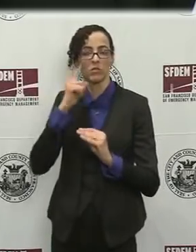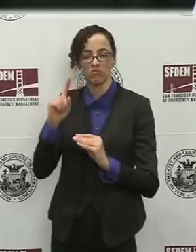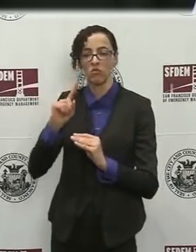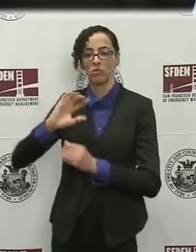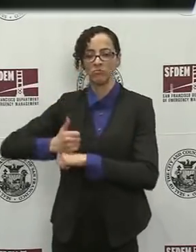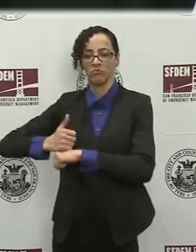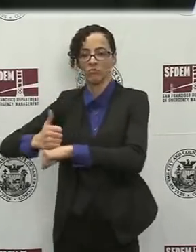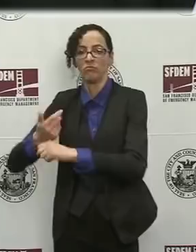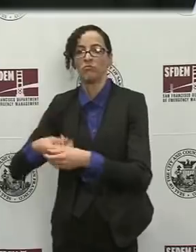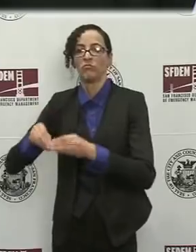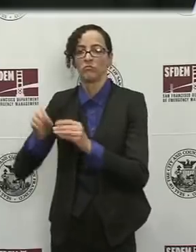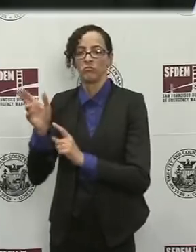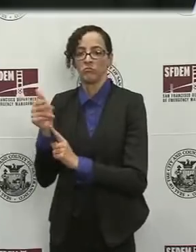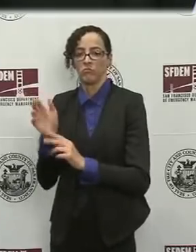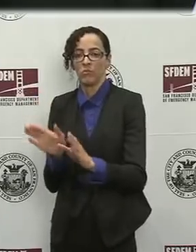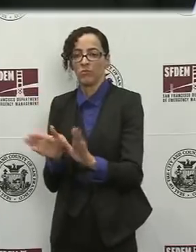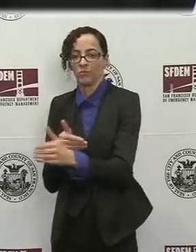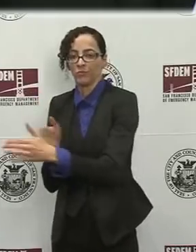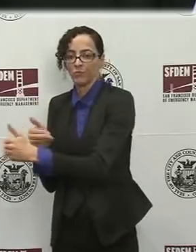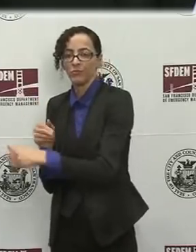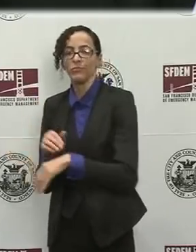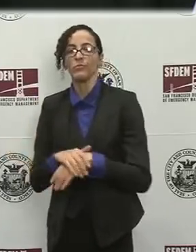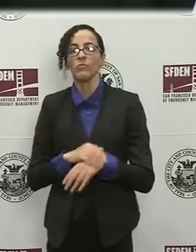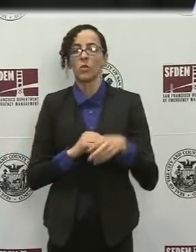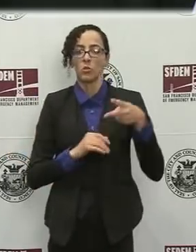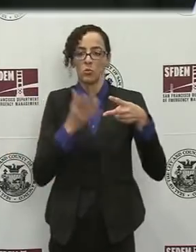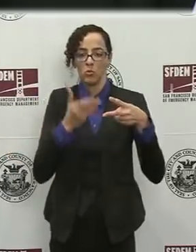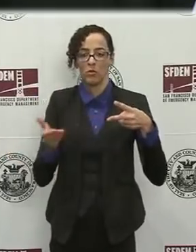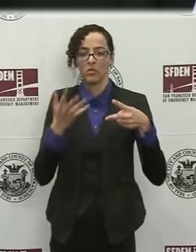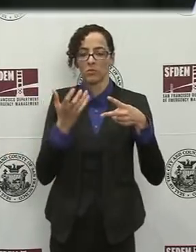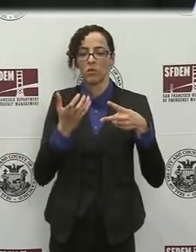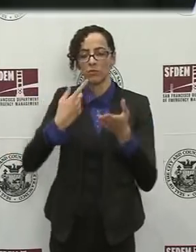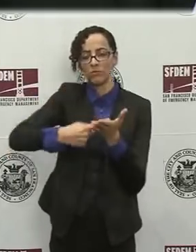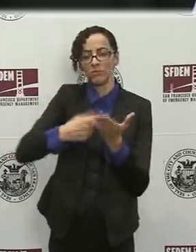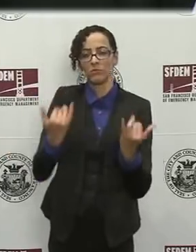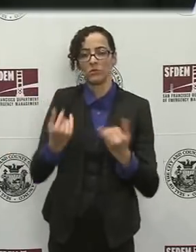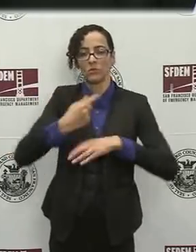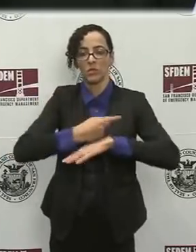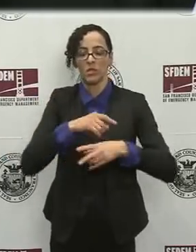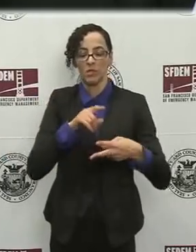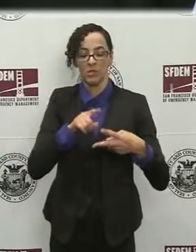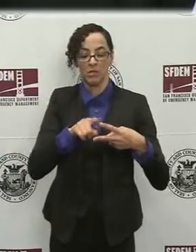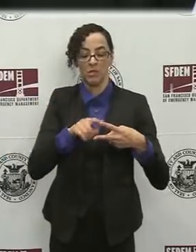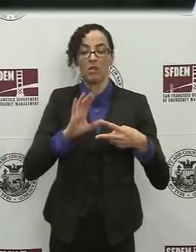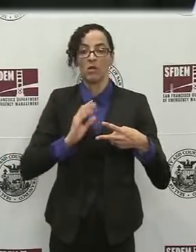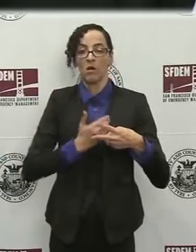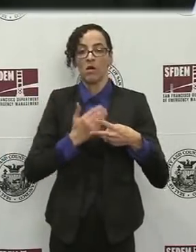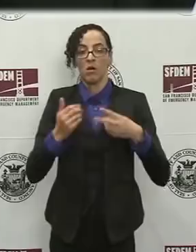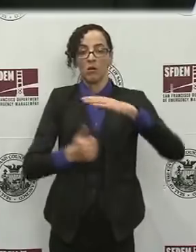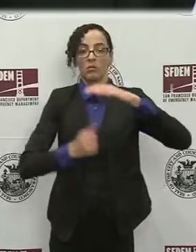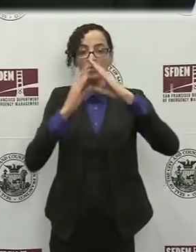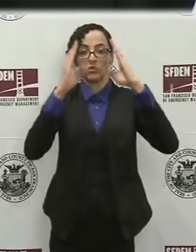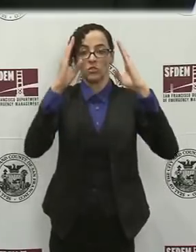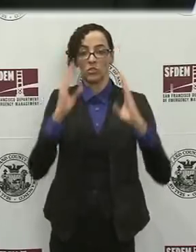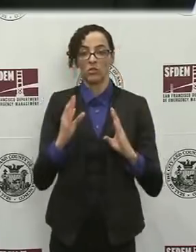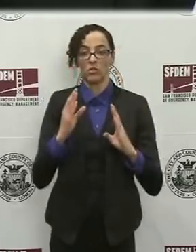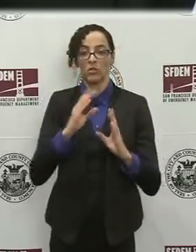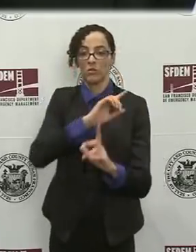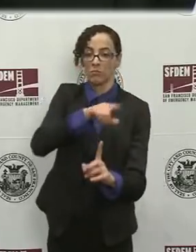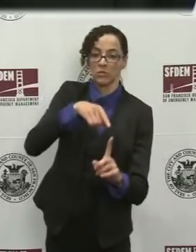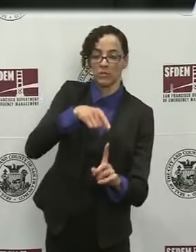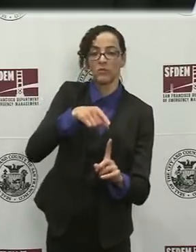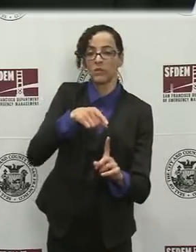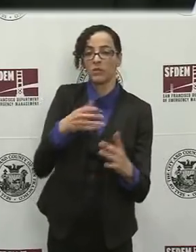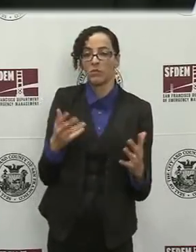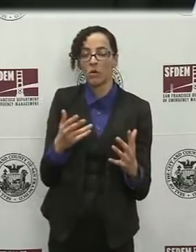There are 2 other areas I'd like to address today. One is our shelters, particularly the shelter activation at Moscone